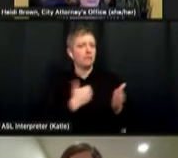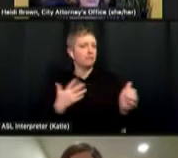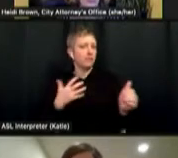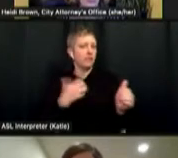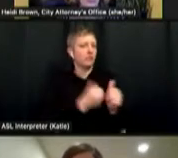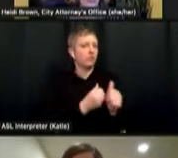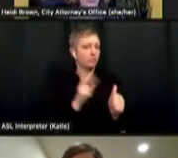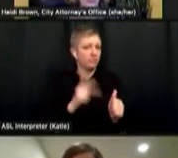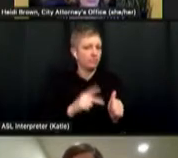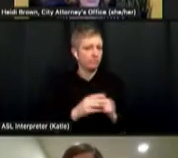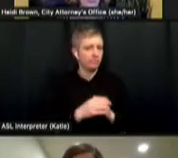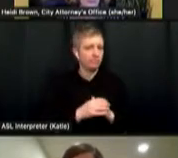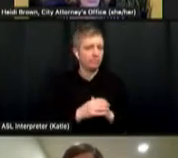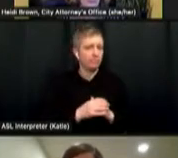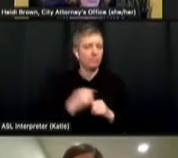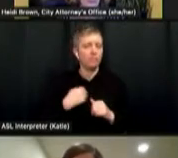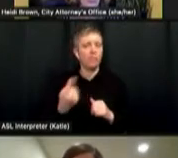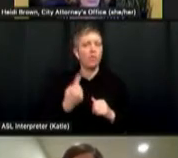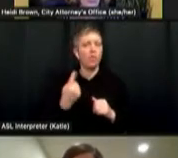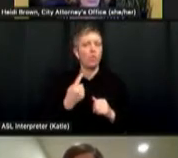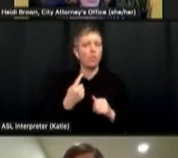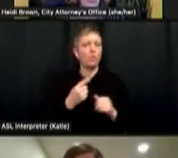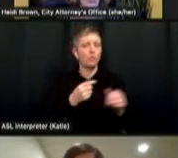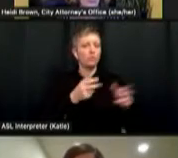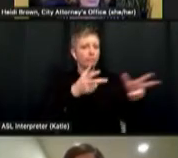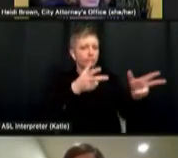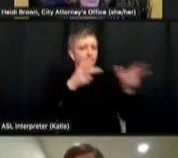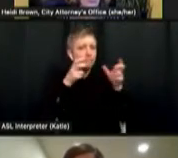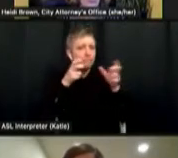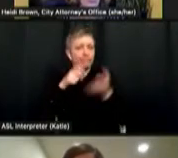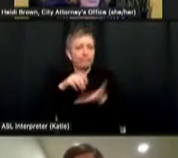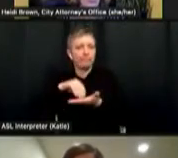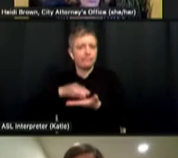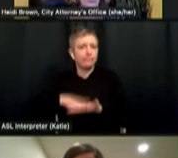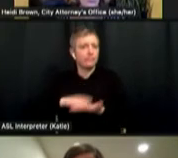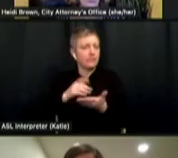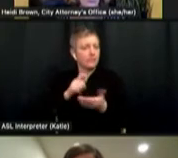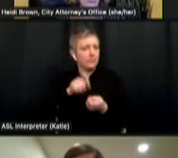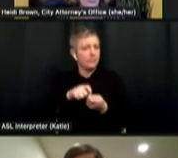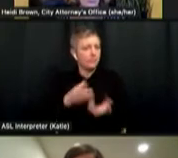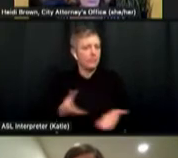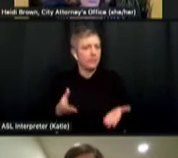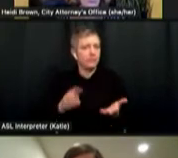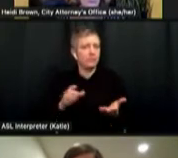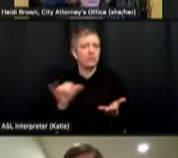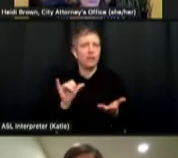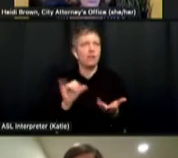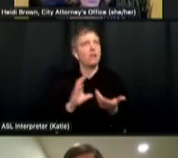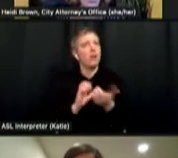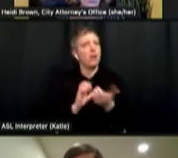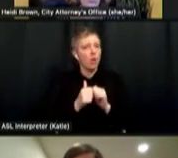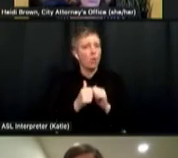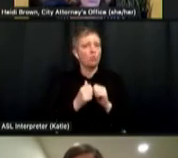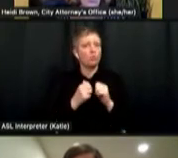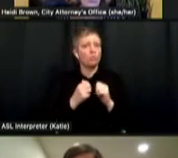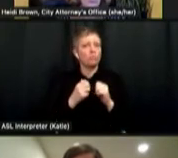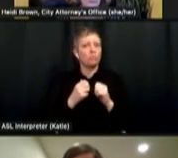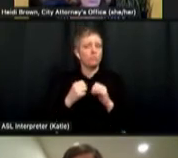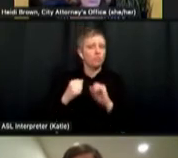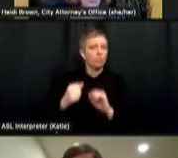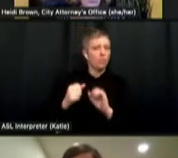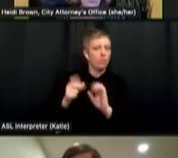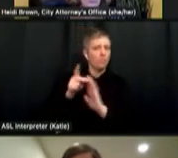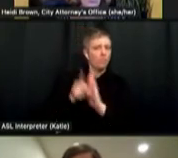underline certain things, such as how strong policies are to be observed.